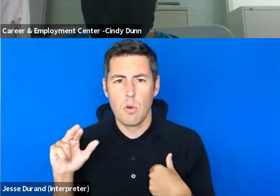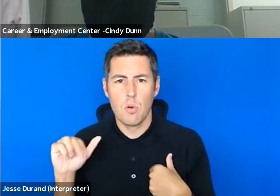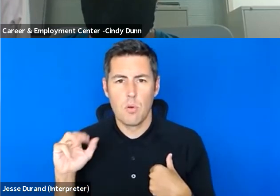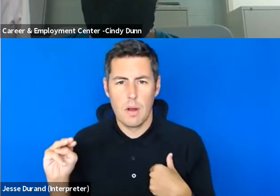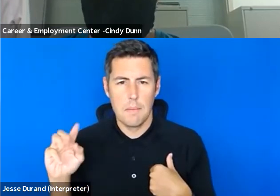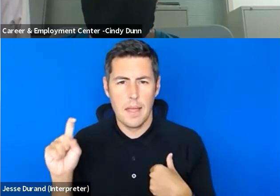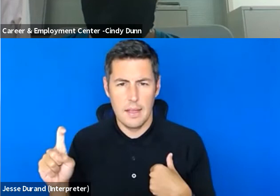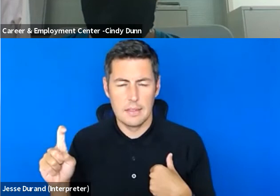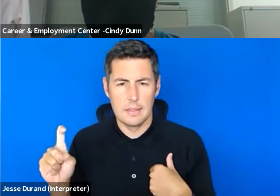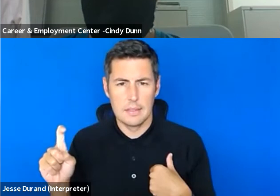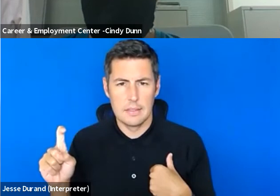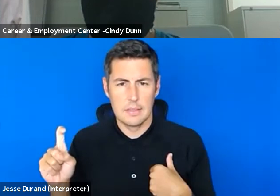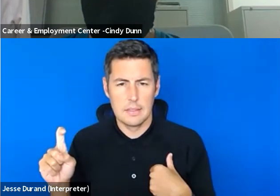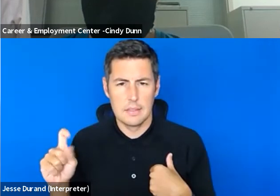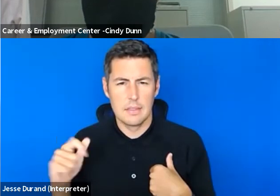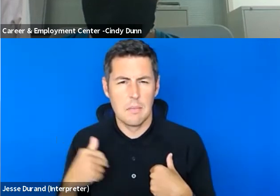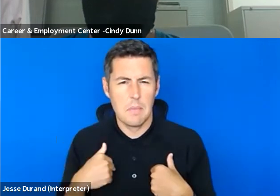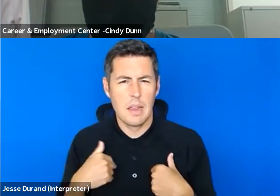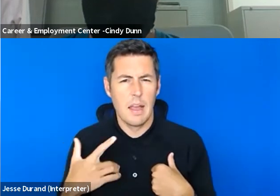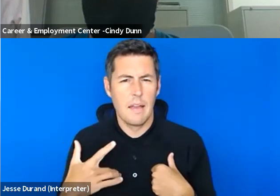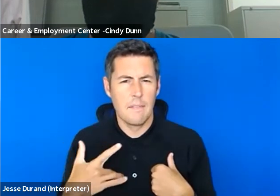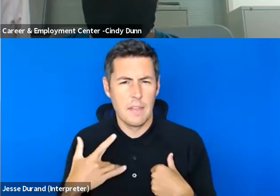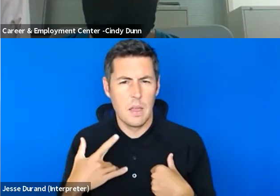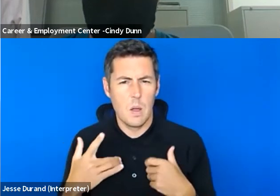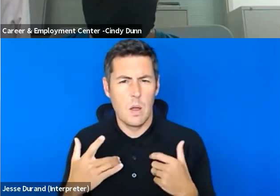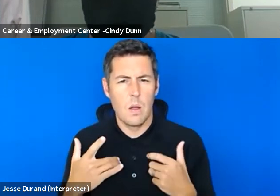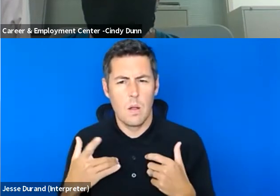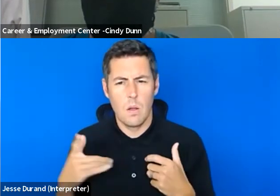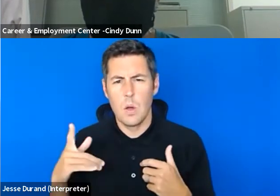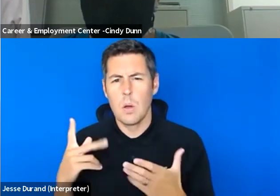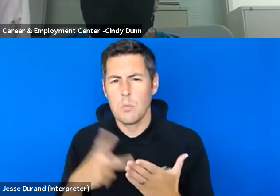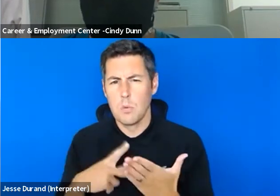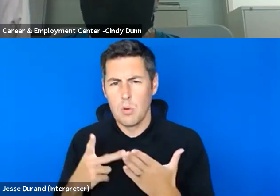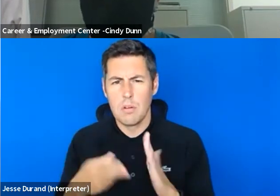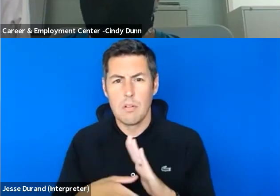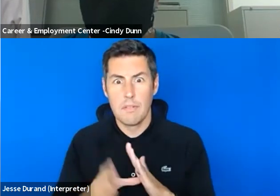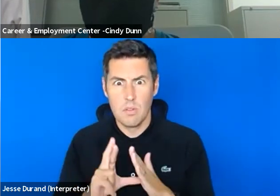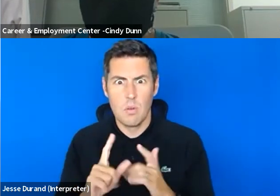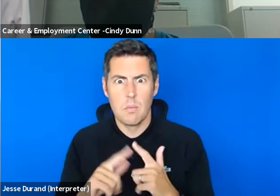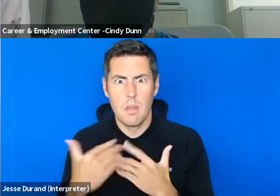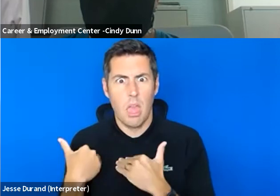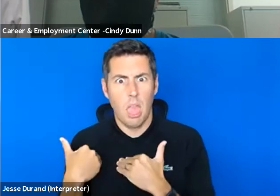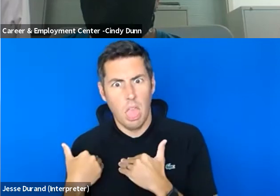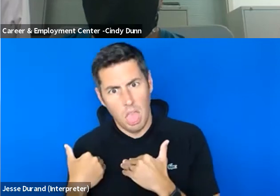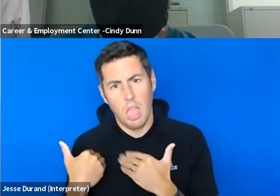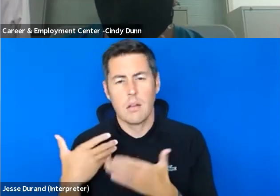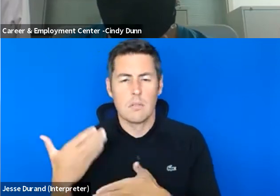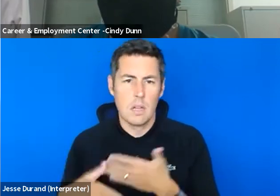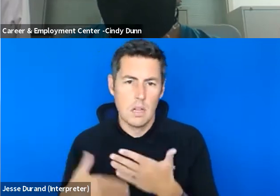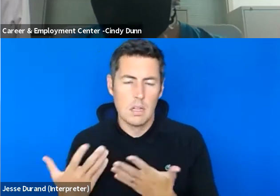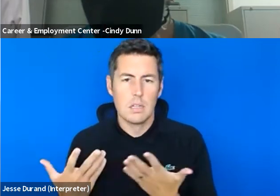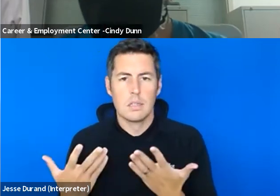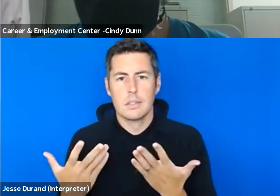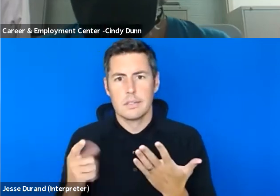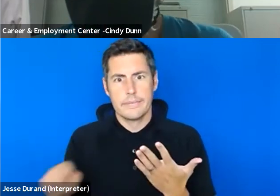that going through program review is going to be a grueling process and the program review committee